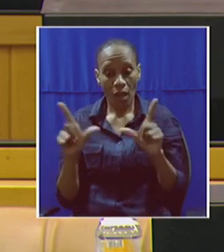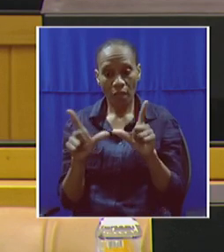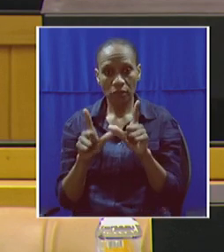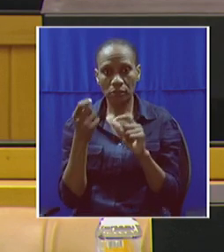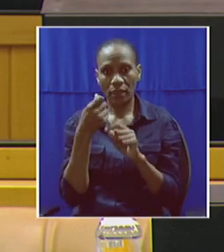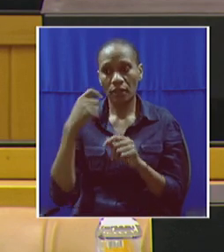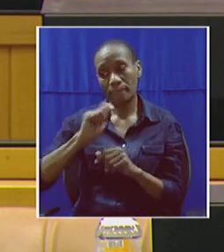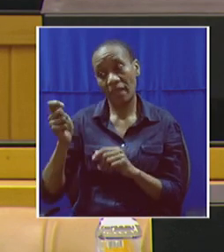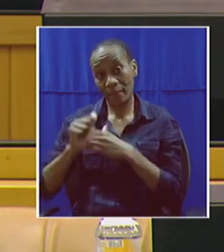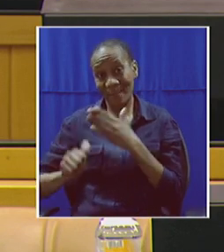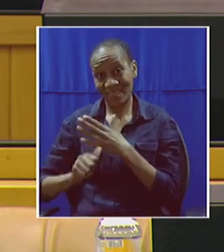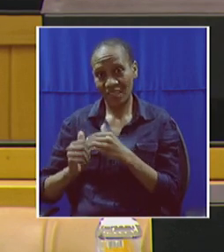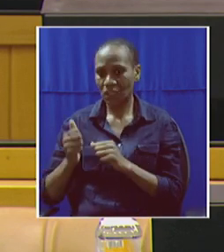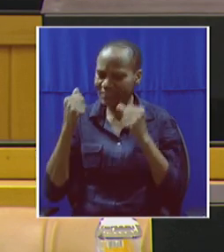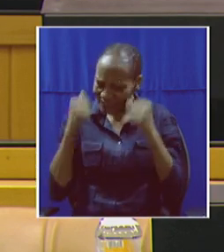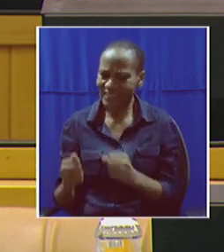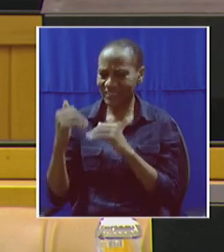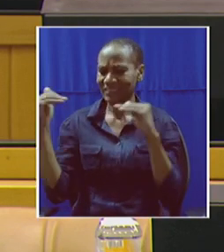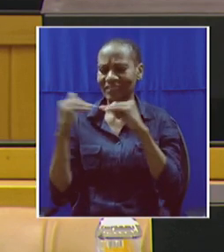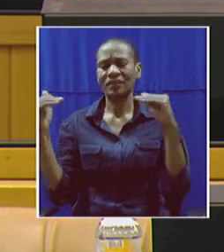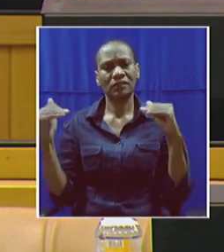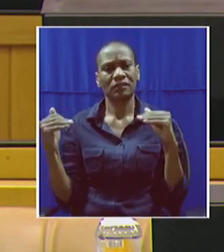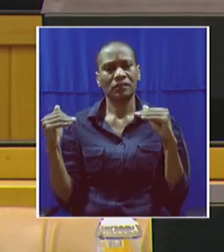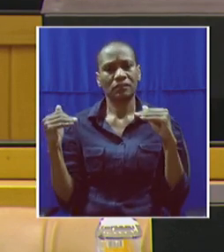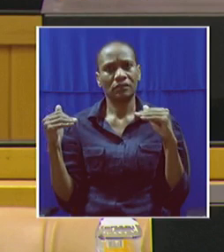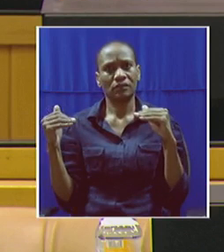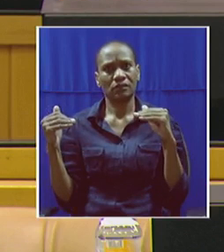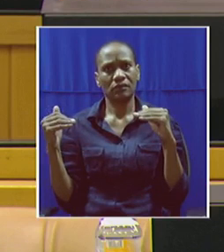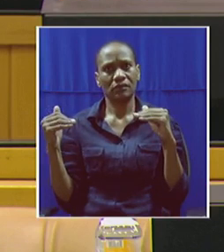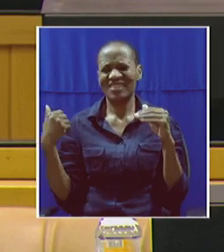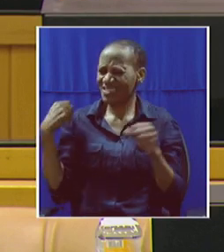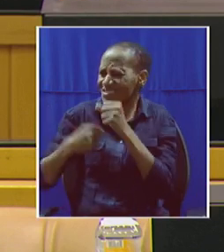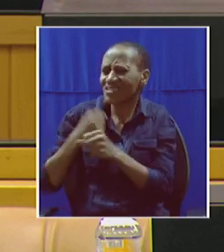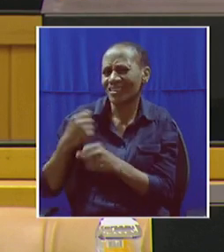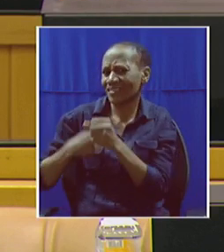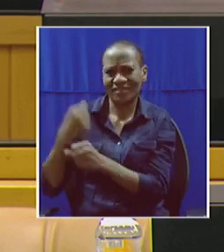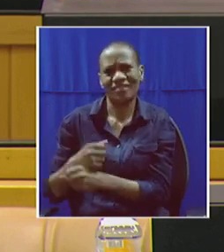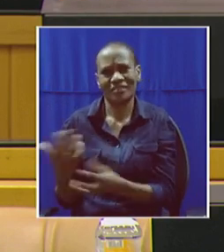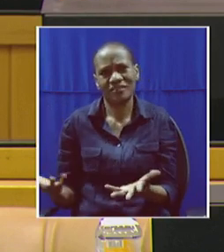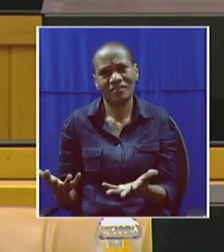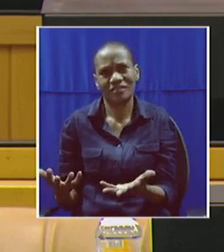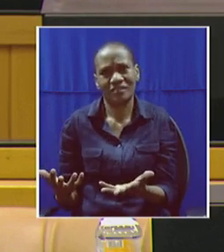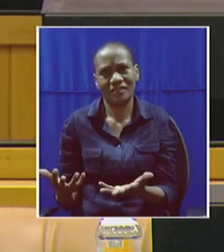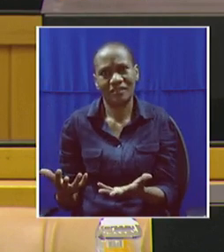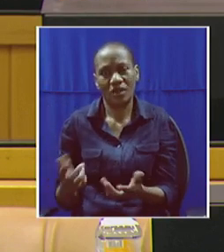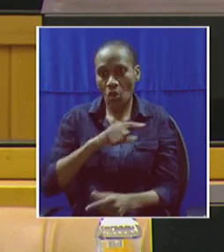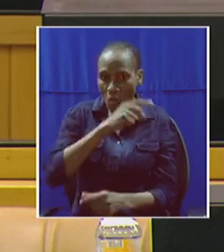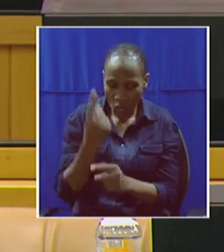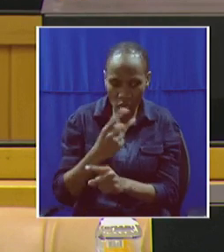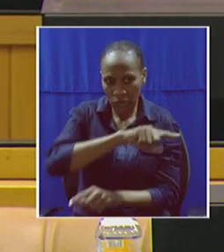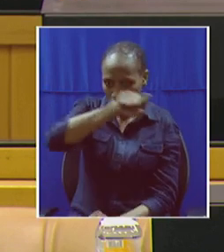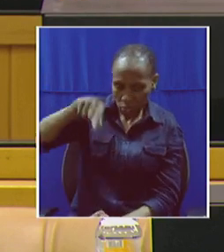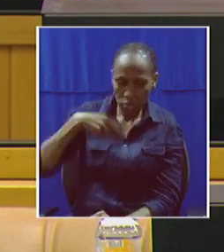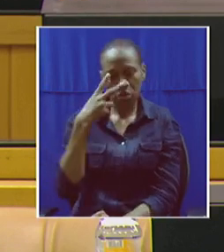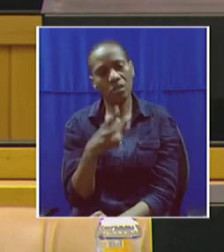licenses and if you look at uh what we are seeing in all our areas I